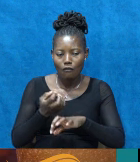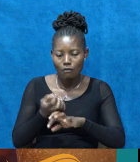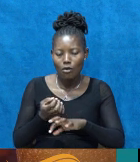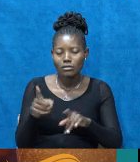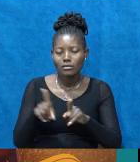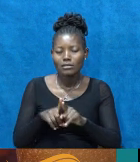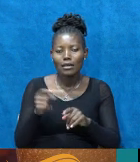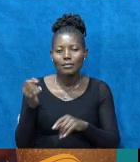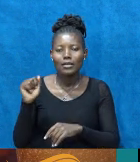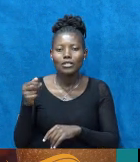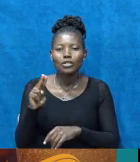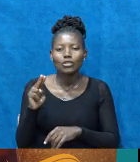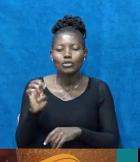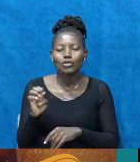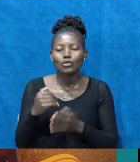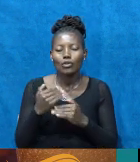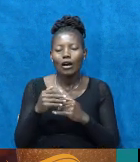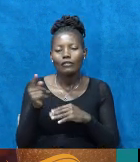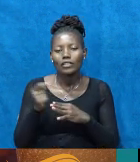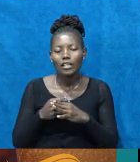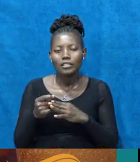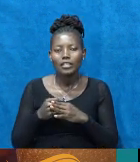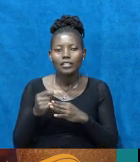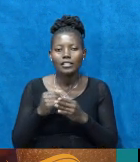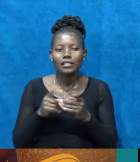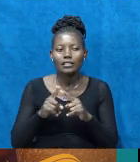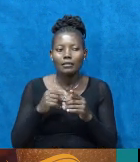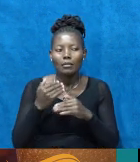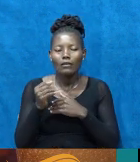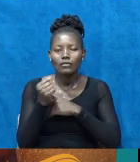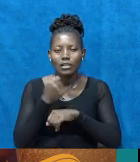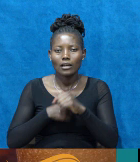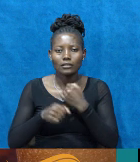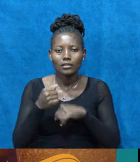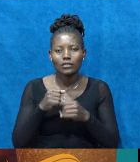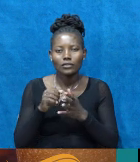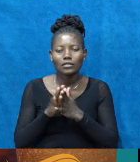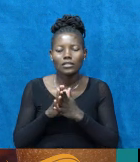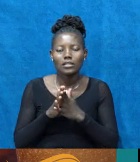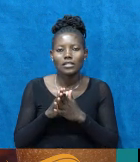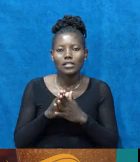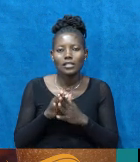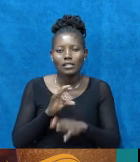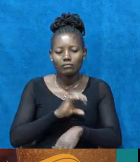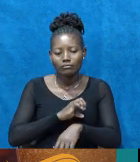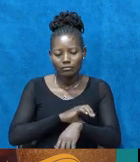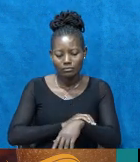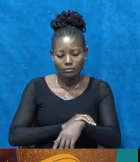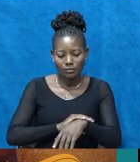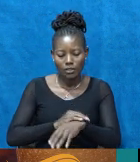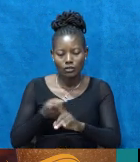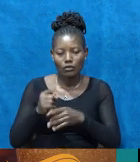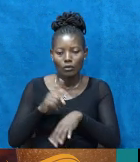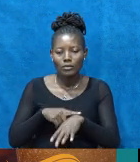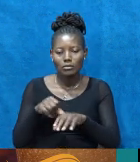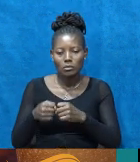muscle strength and growth, and also helps in tissue repair, especially after training, after an activity. We know that